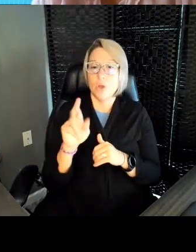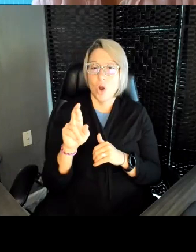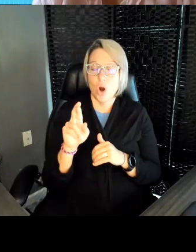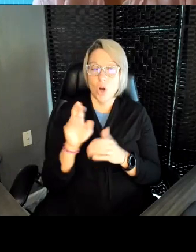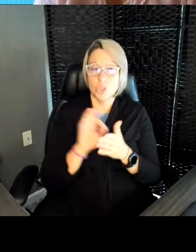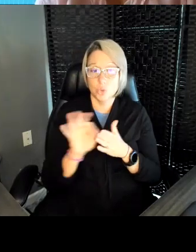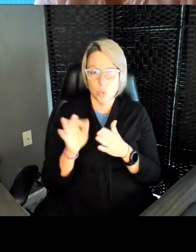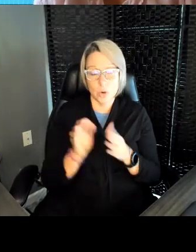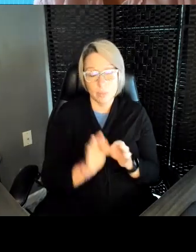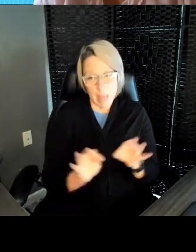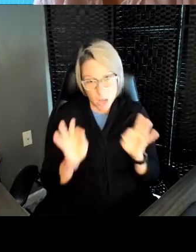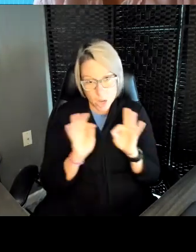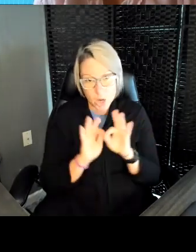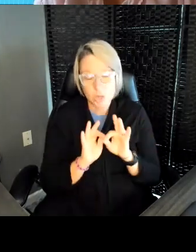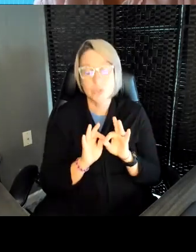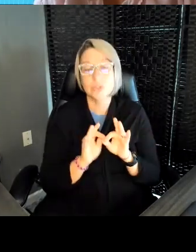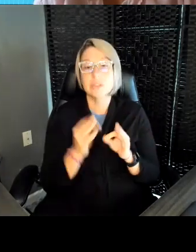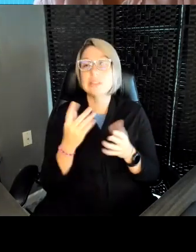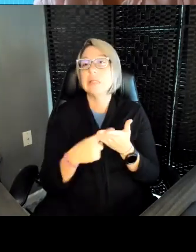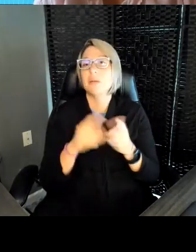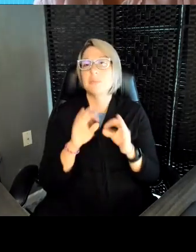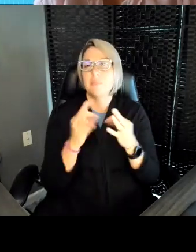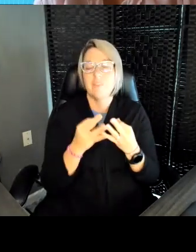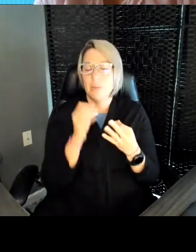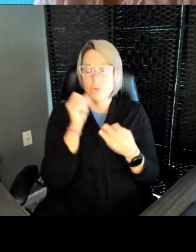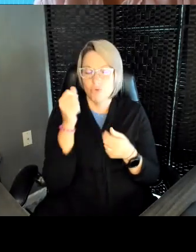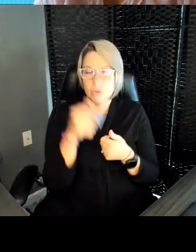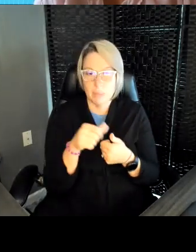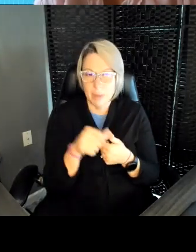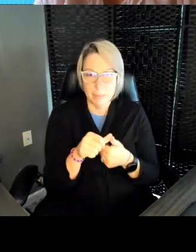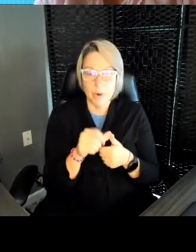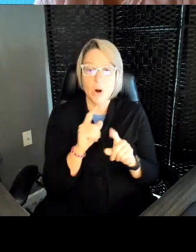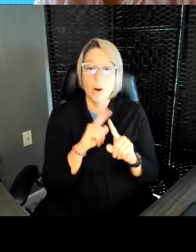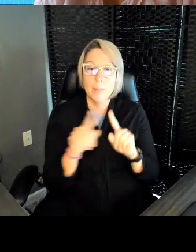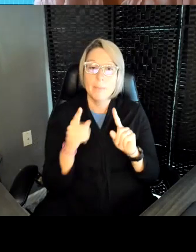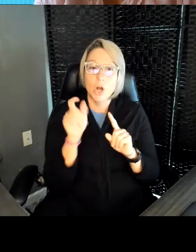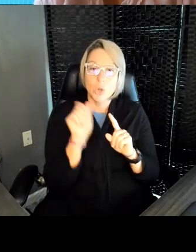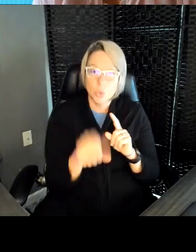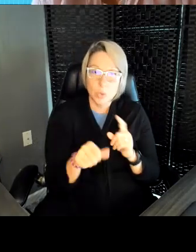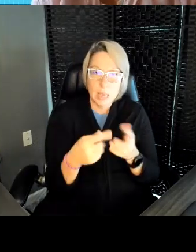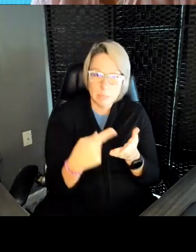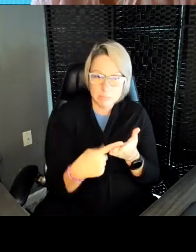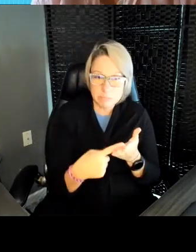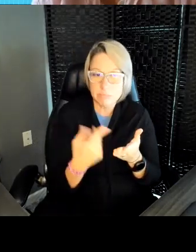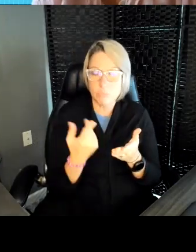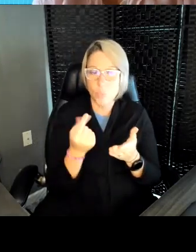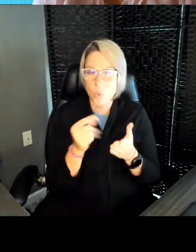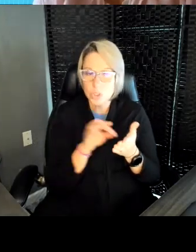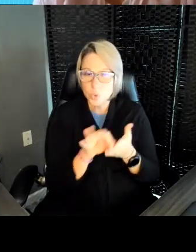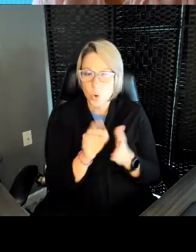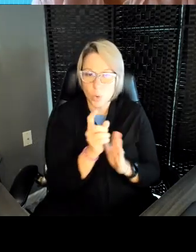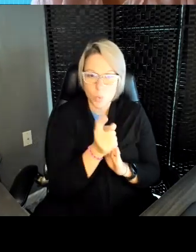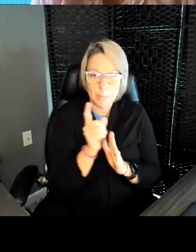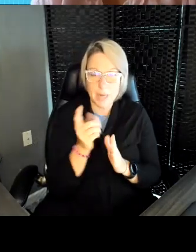but you may have some information to talk about what the APGAR score was at a minute and then again at 5 minutes. And then we worry